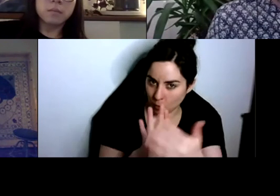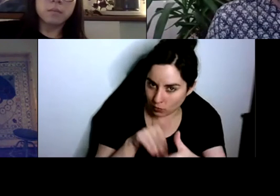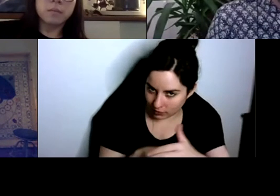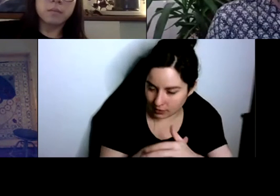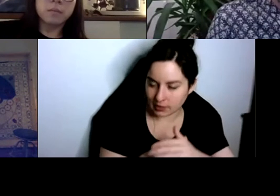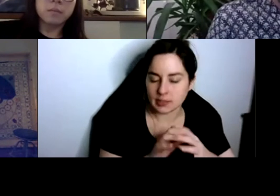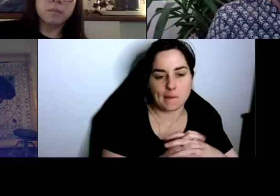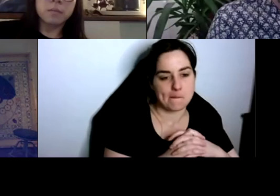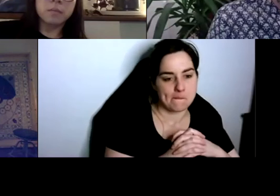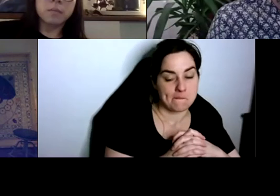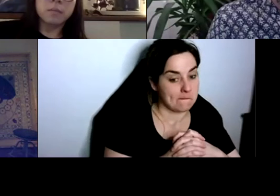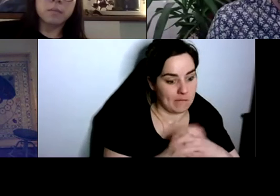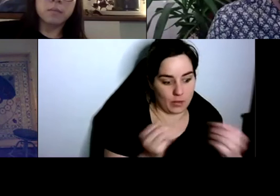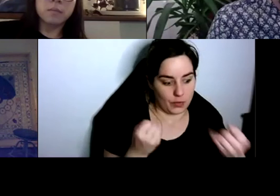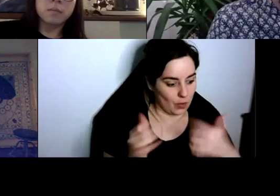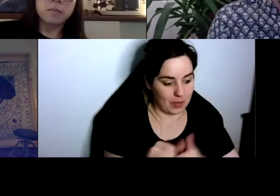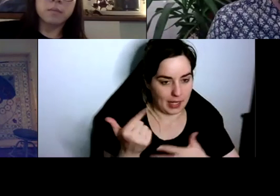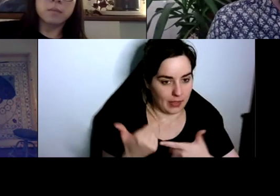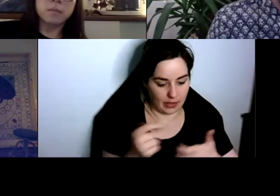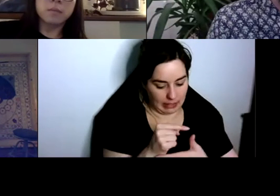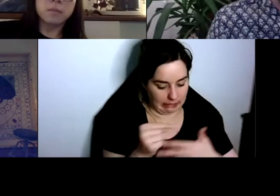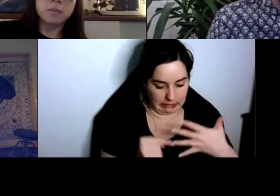I had so many other things to say about this question.